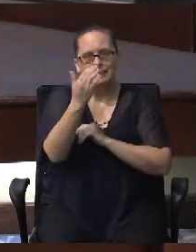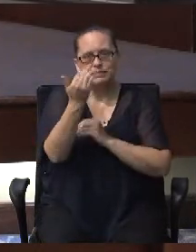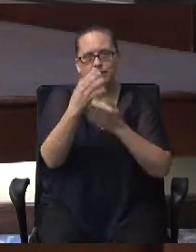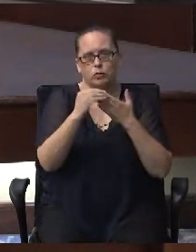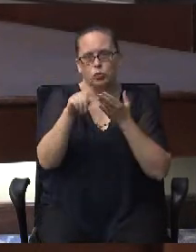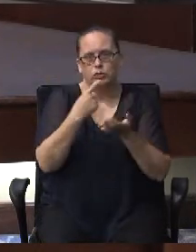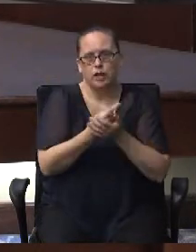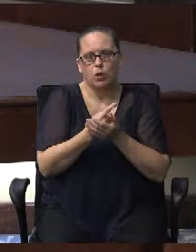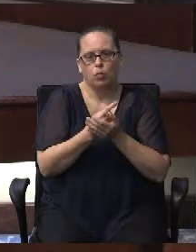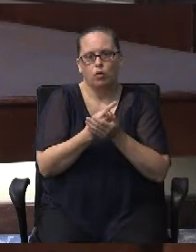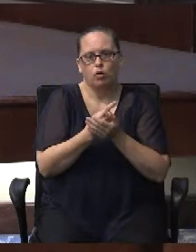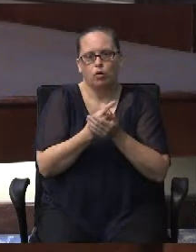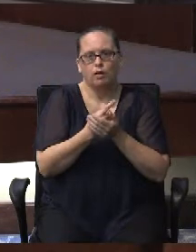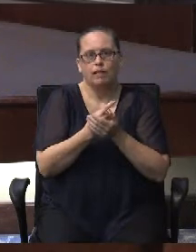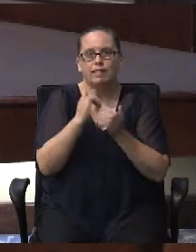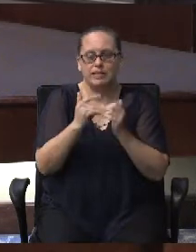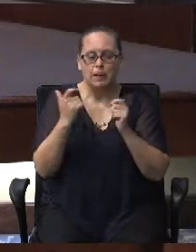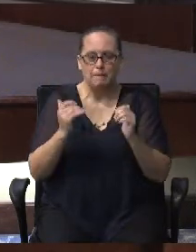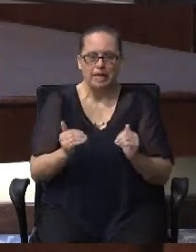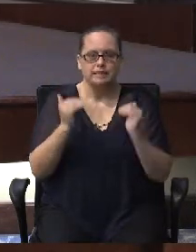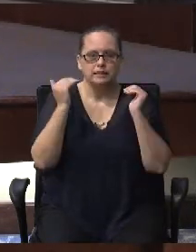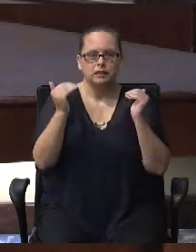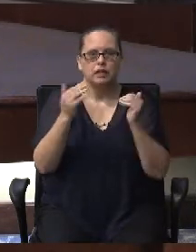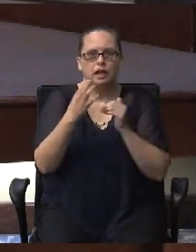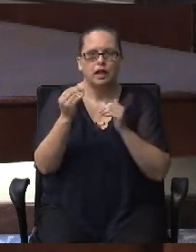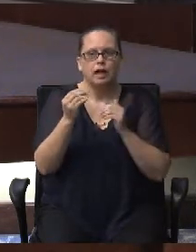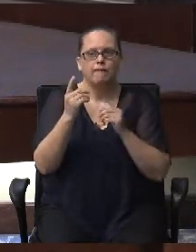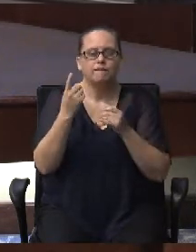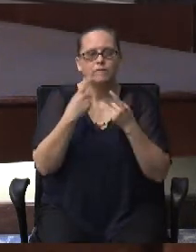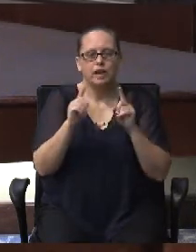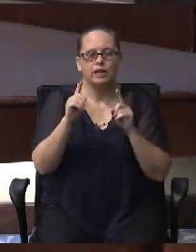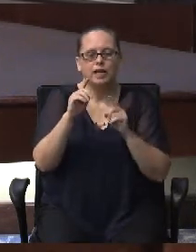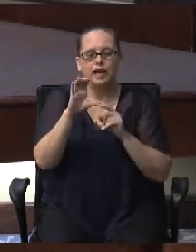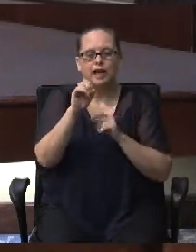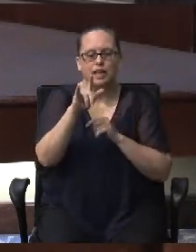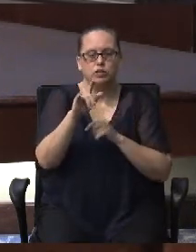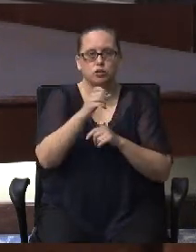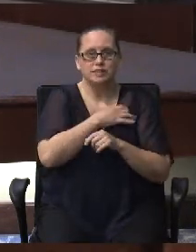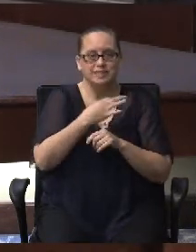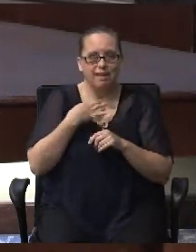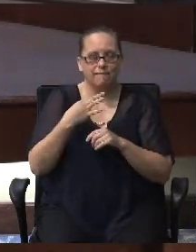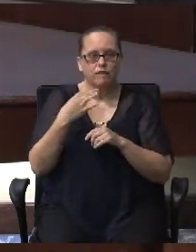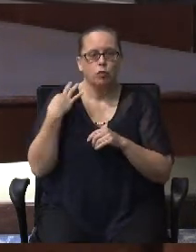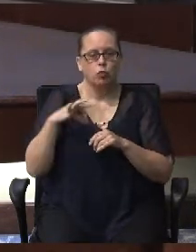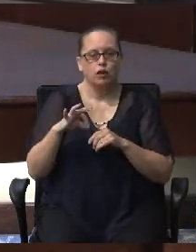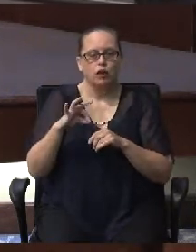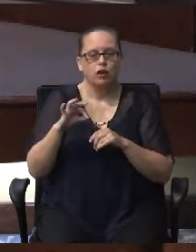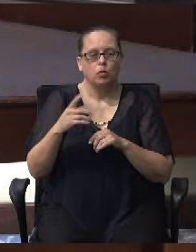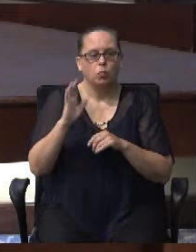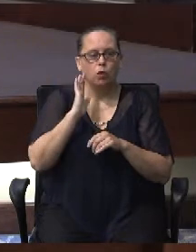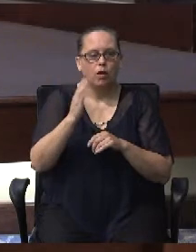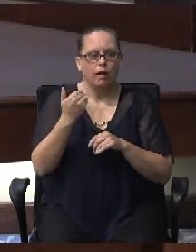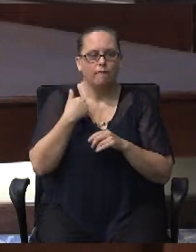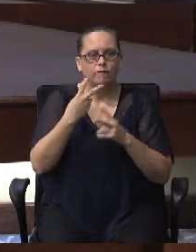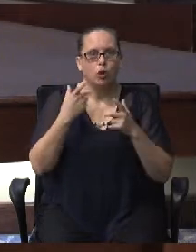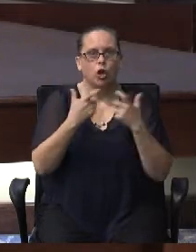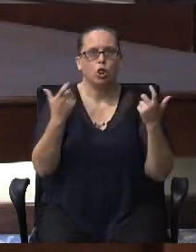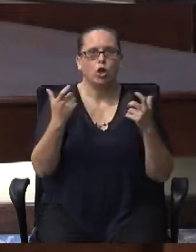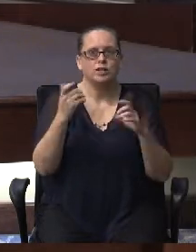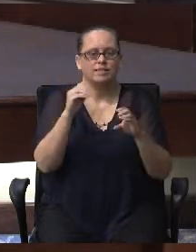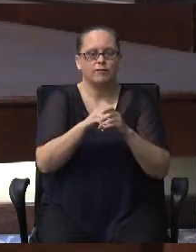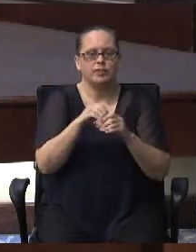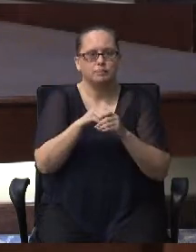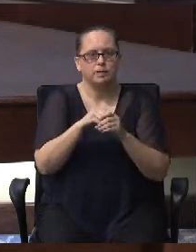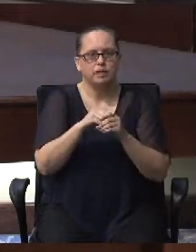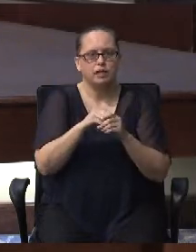hour, which is a big move. And finally, to the council's credit and the staff's credit, you know, we're gonna have a very large investment in